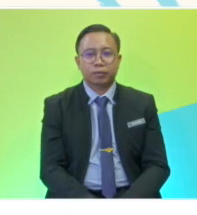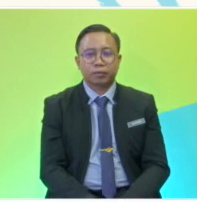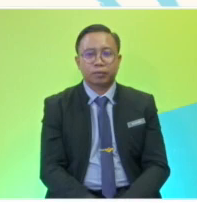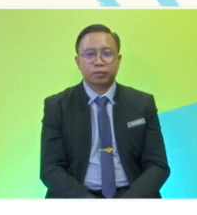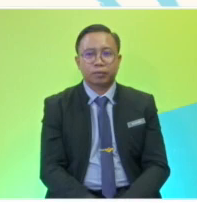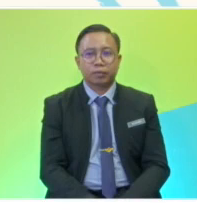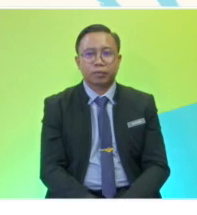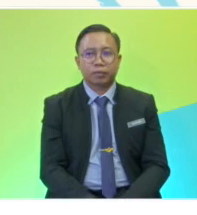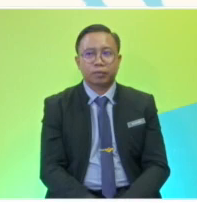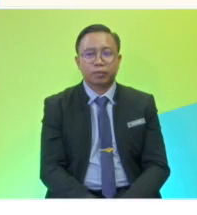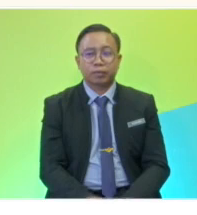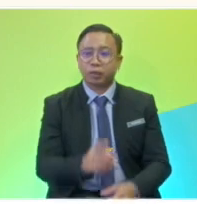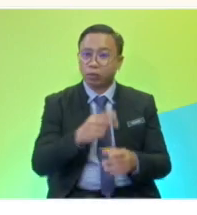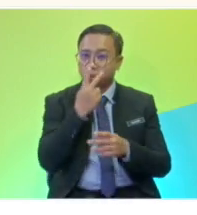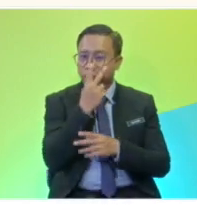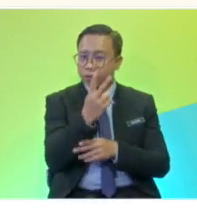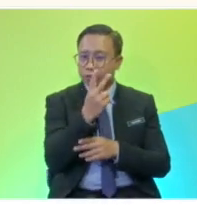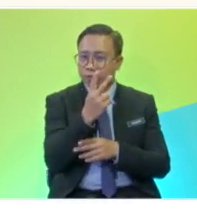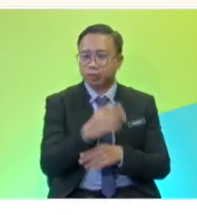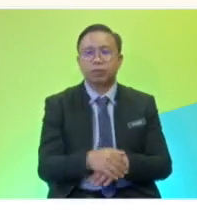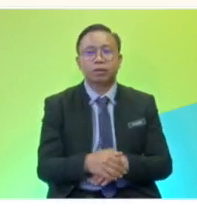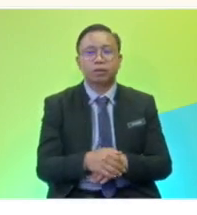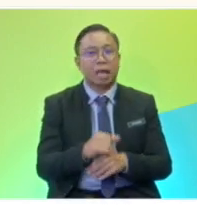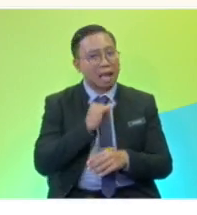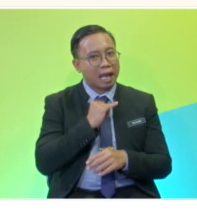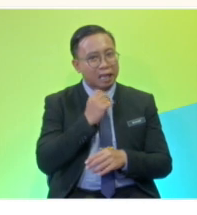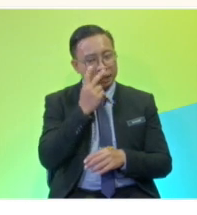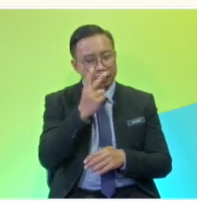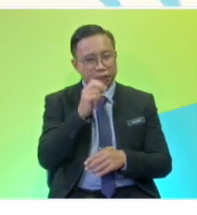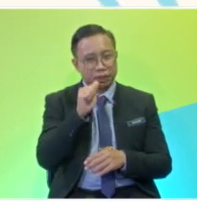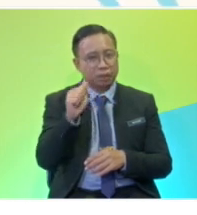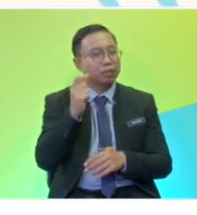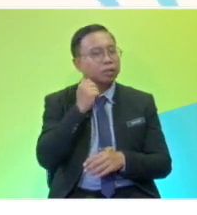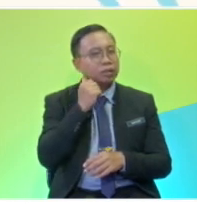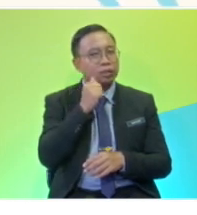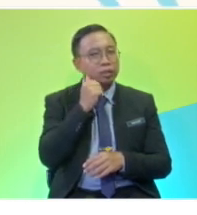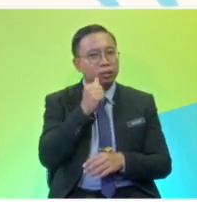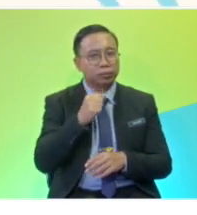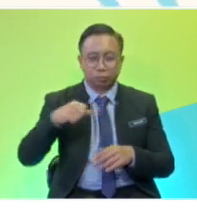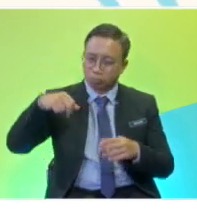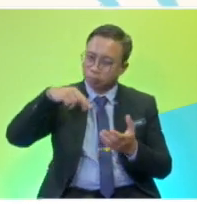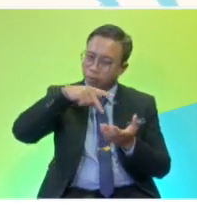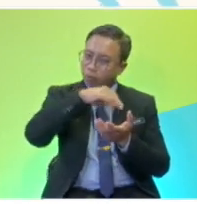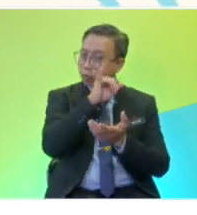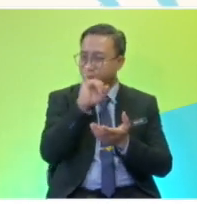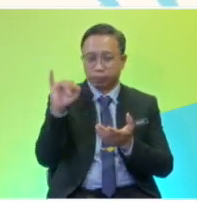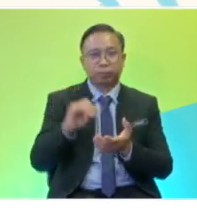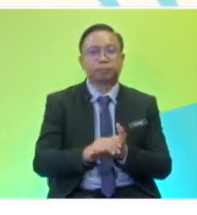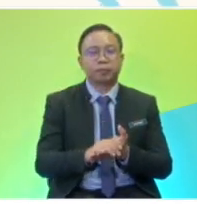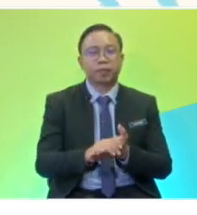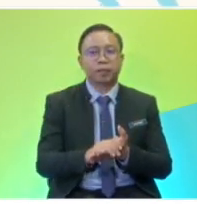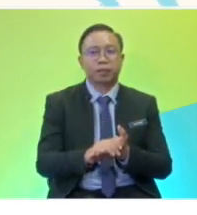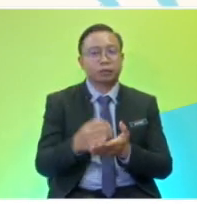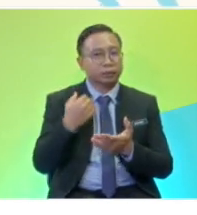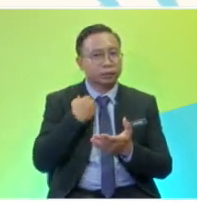Okay, what you can see here? I see a girl walking, you know, and there's another girl holding